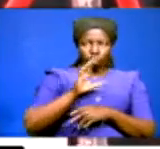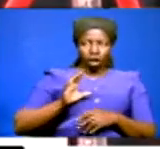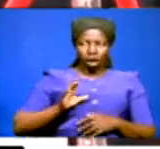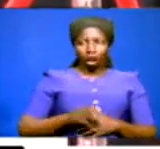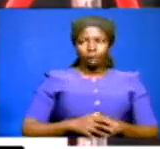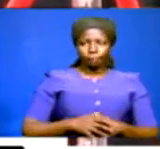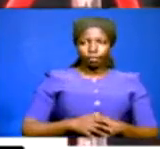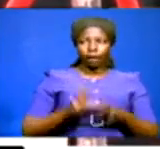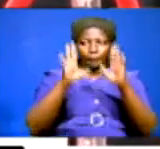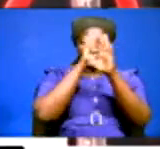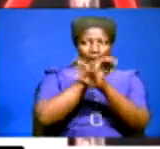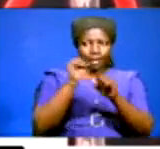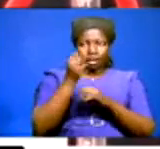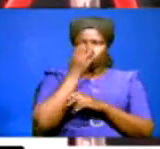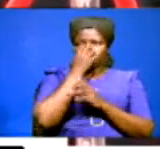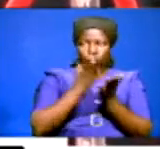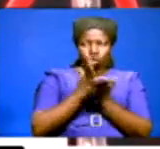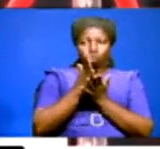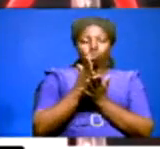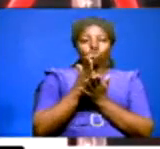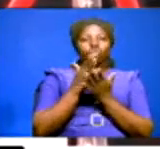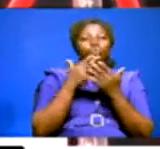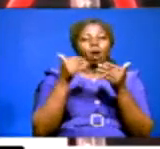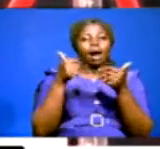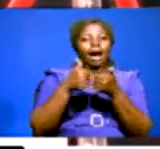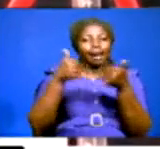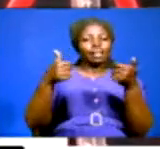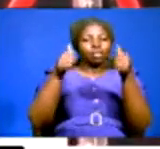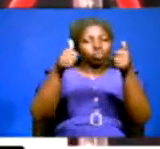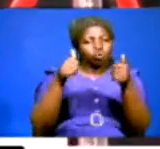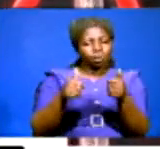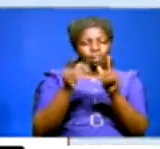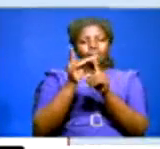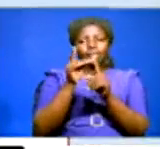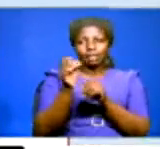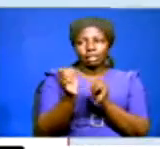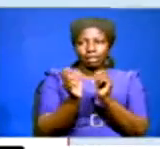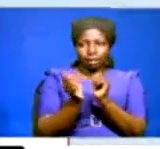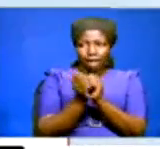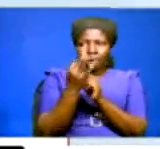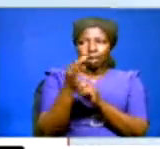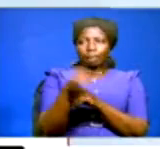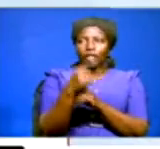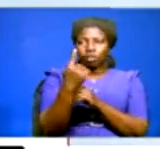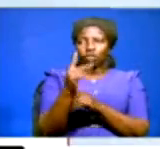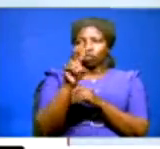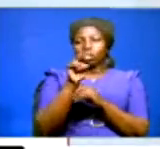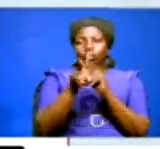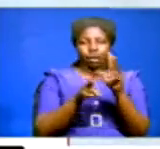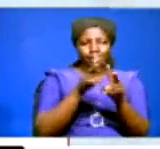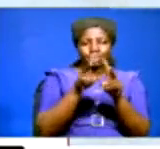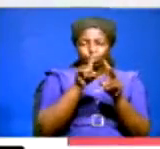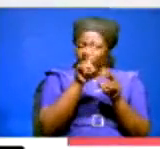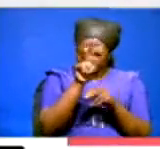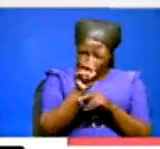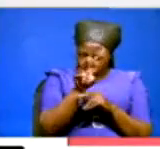President William Ruto has, through a Gazette notice dated 13th January 2023, appointed 2 selection panels